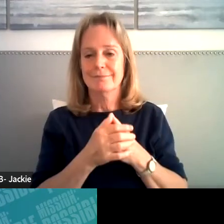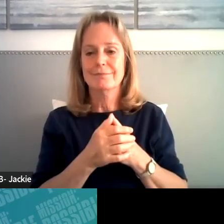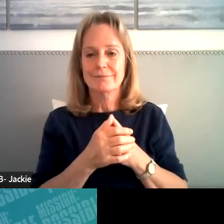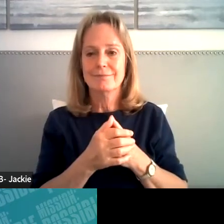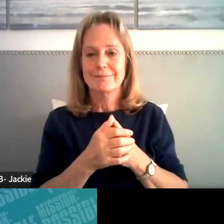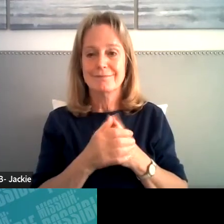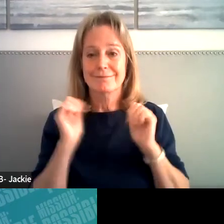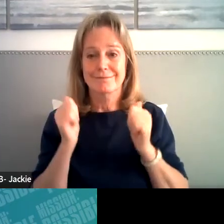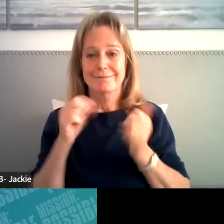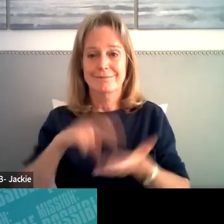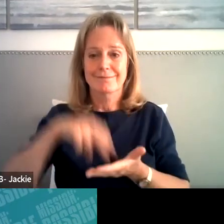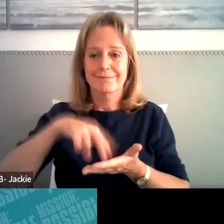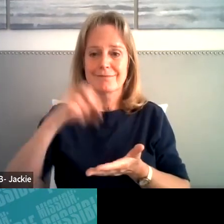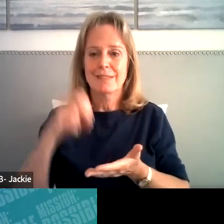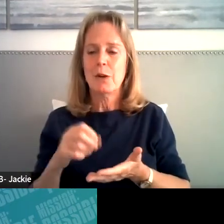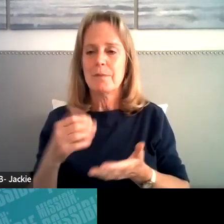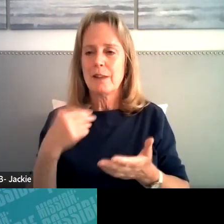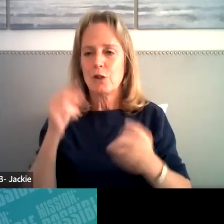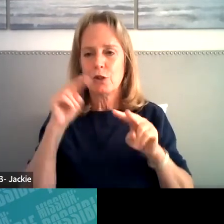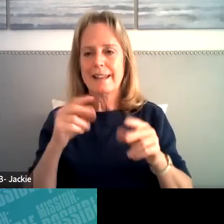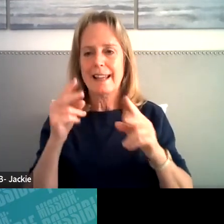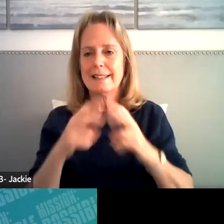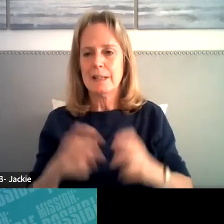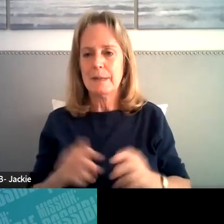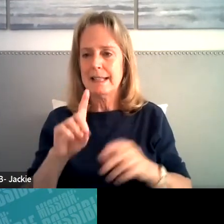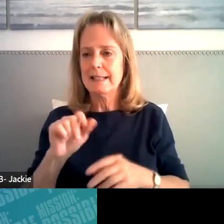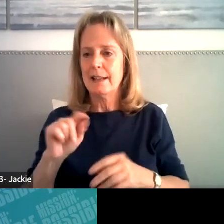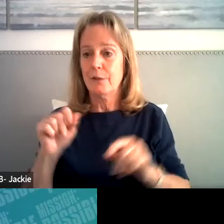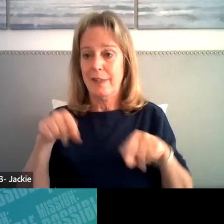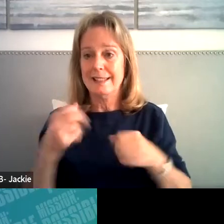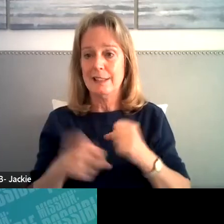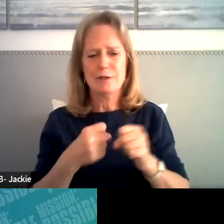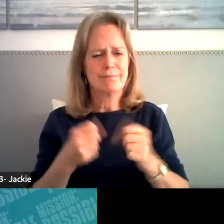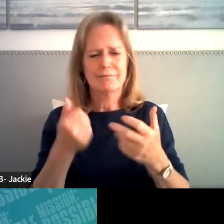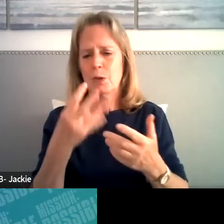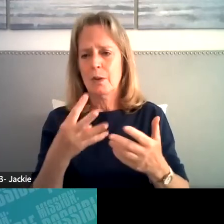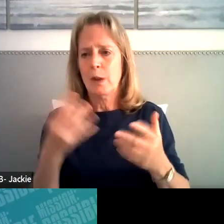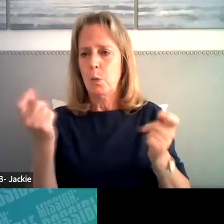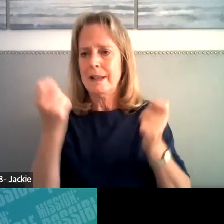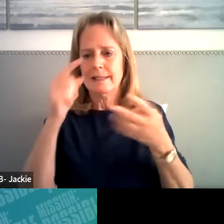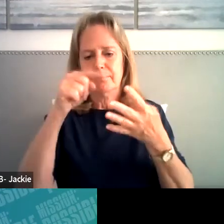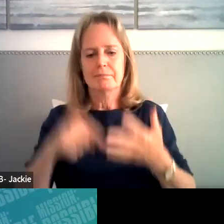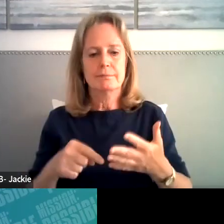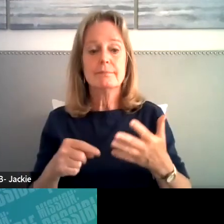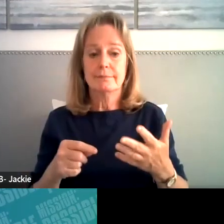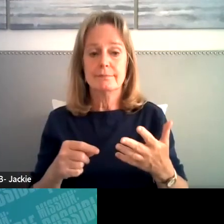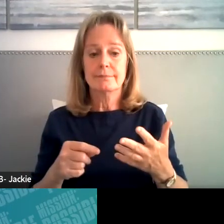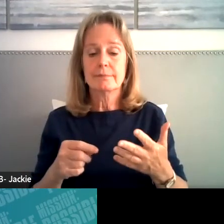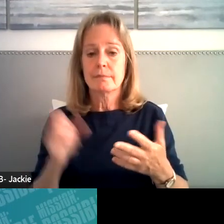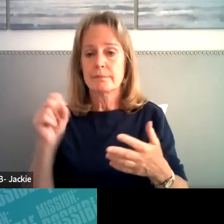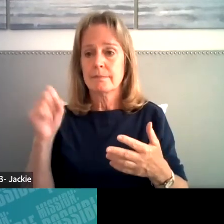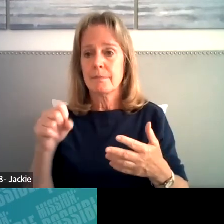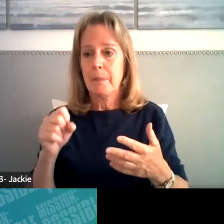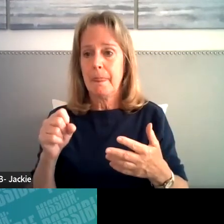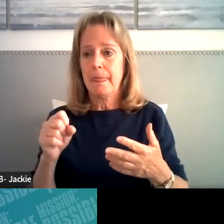our assessment data for this year. So those are just a few of the co-teaching wins. Yes, it was indeed